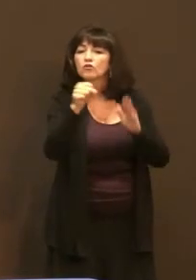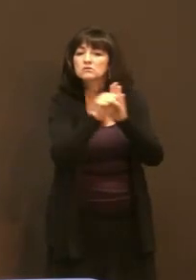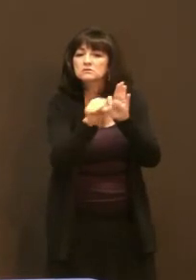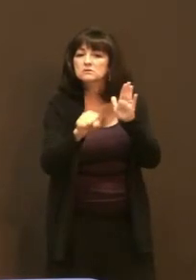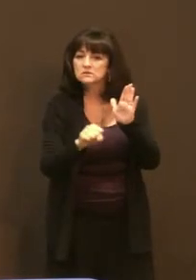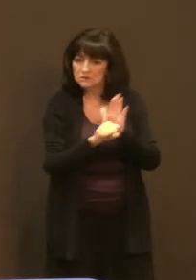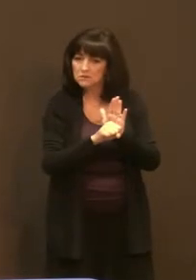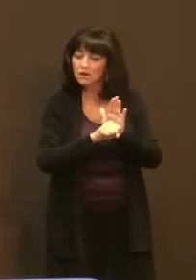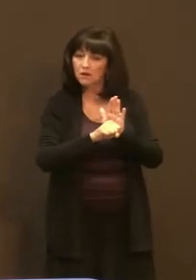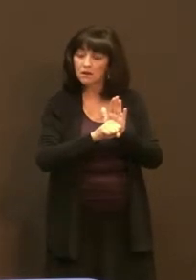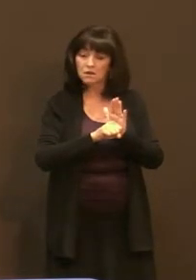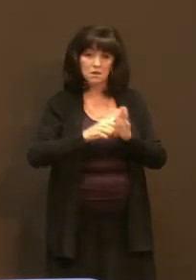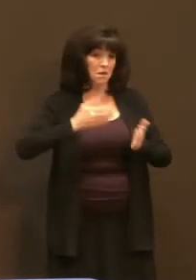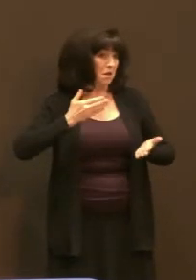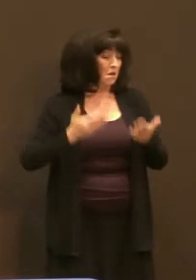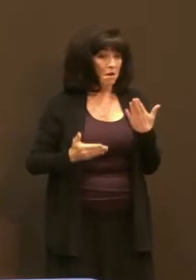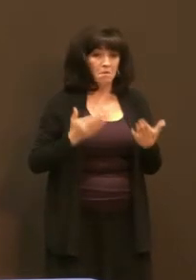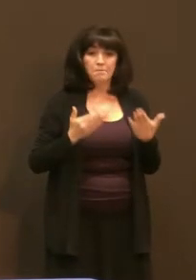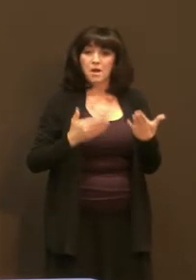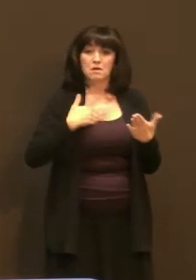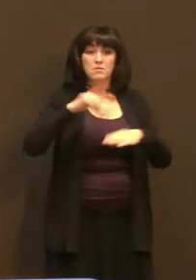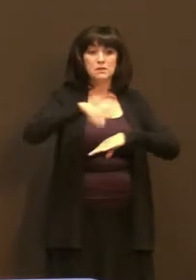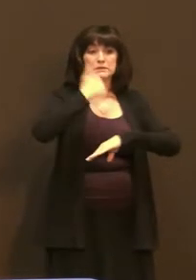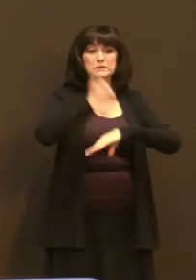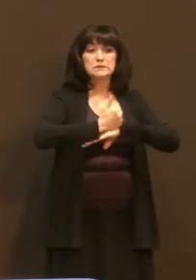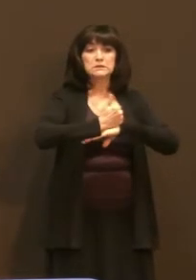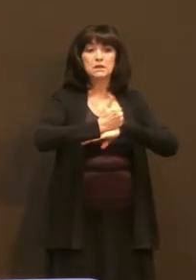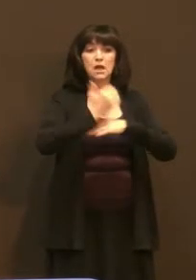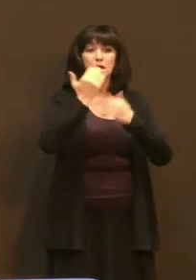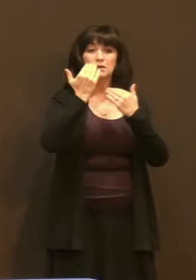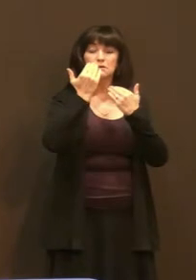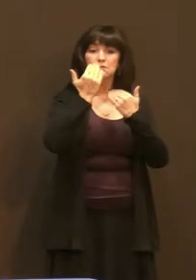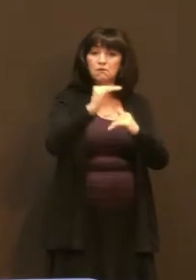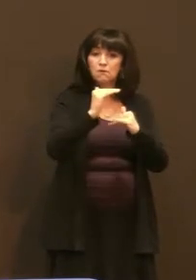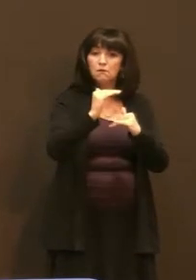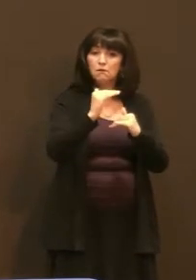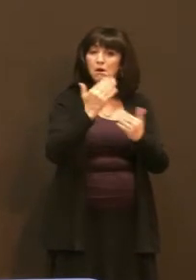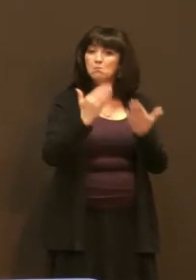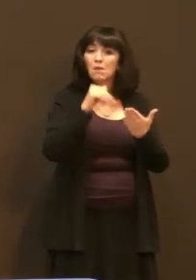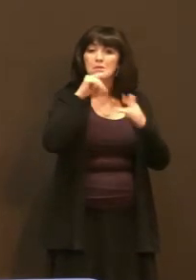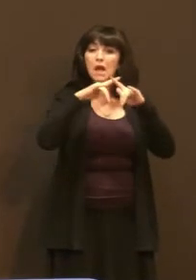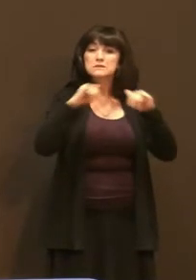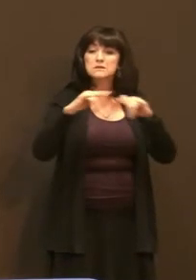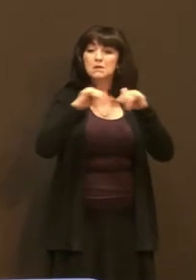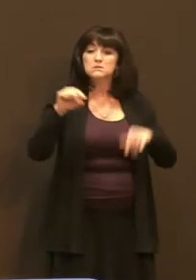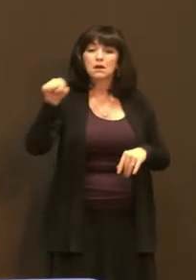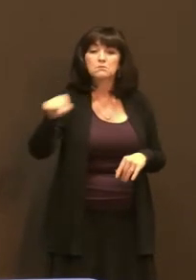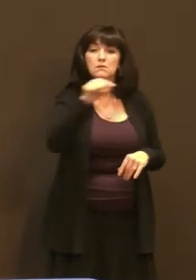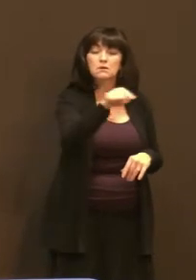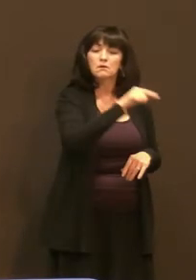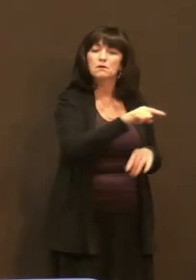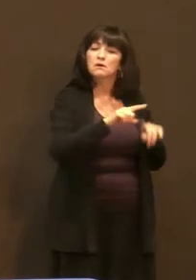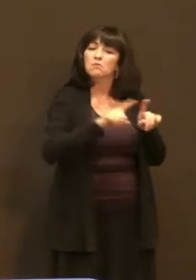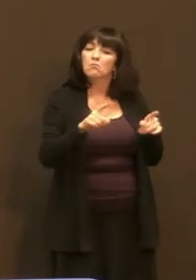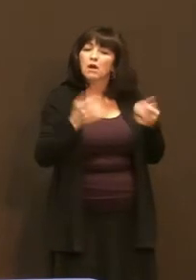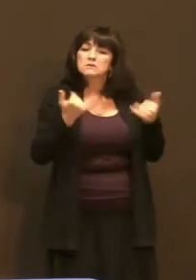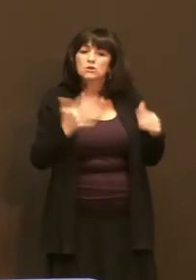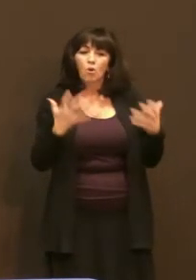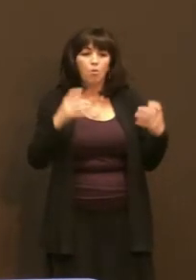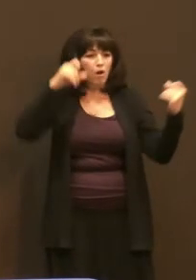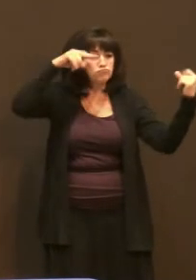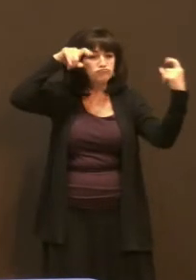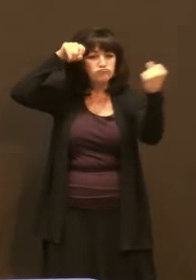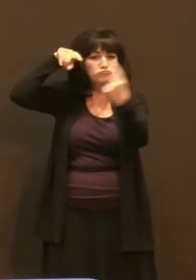eliminate a certain restriction at the same time as another state, but we certainly need to know the thinking going into their decisions and its